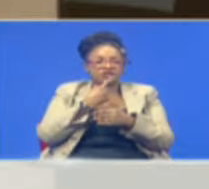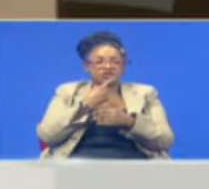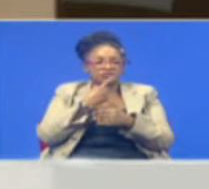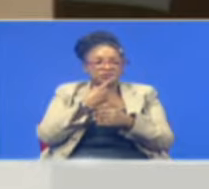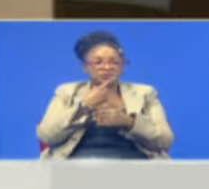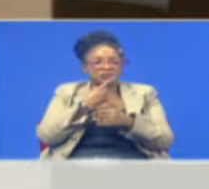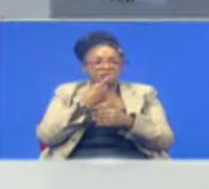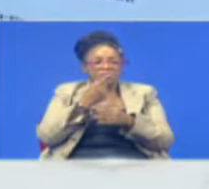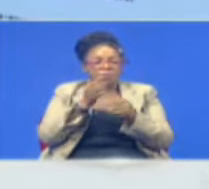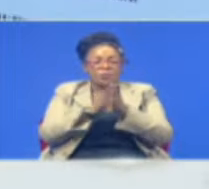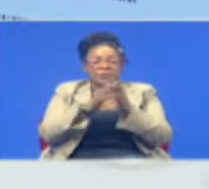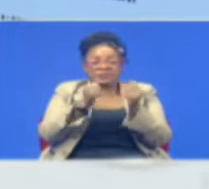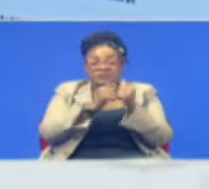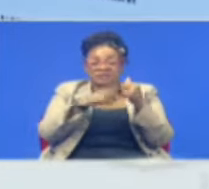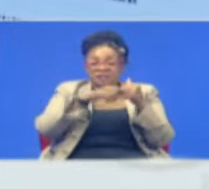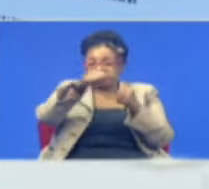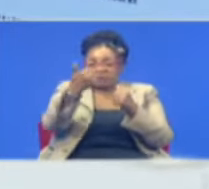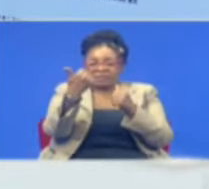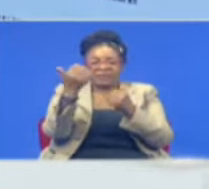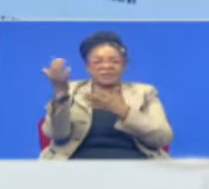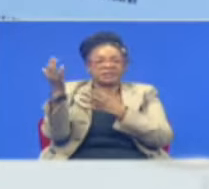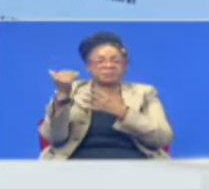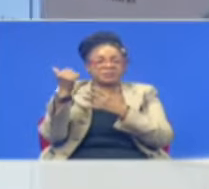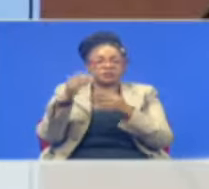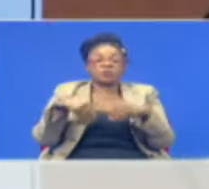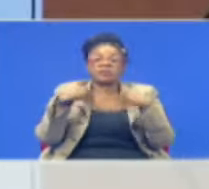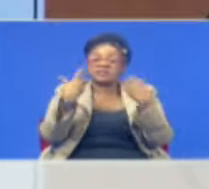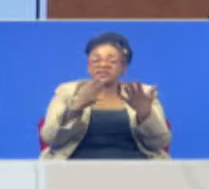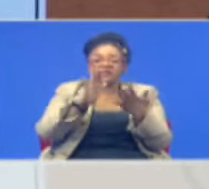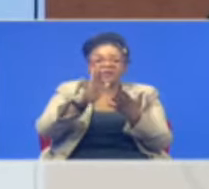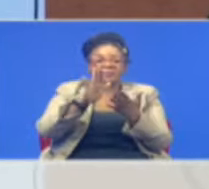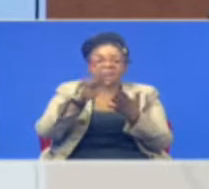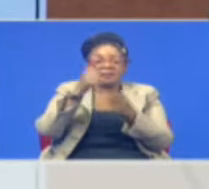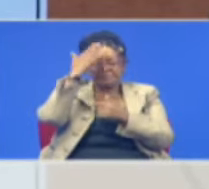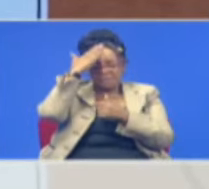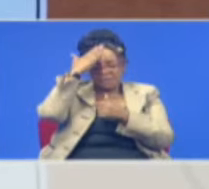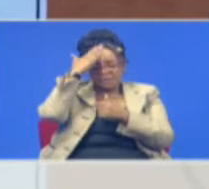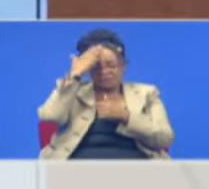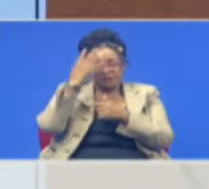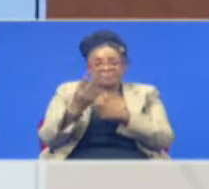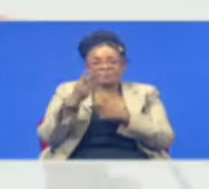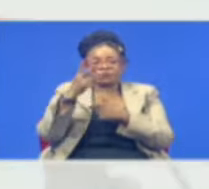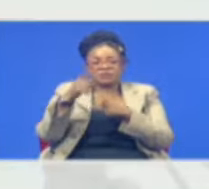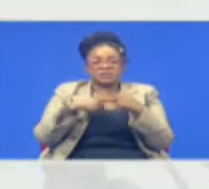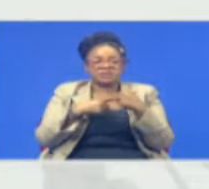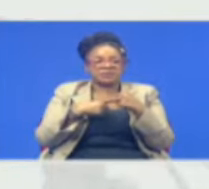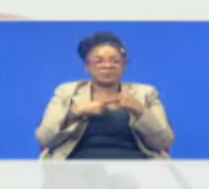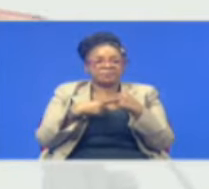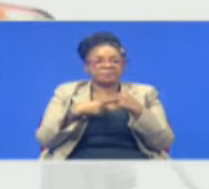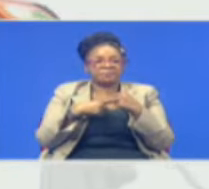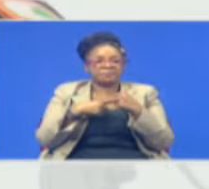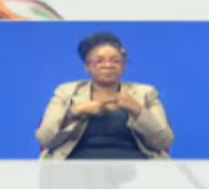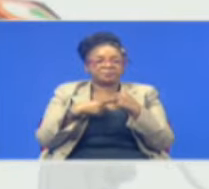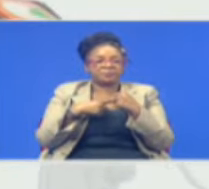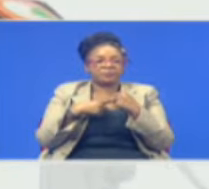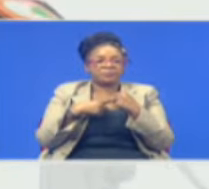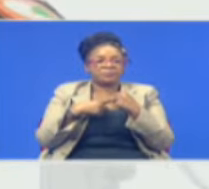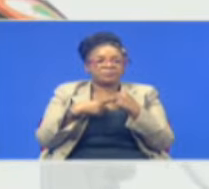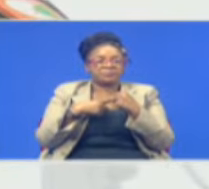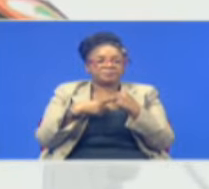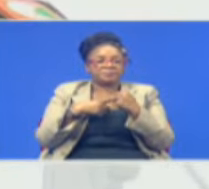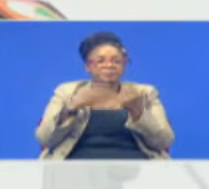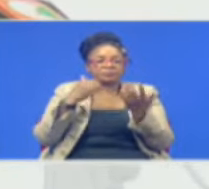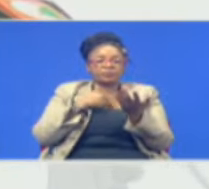with 16 other counties expected to receive their portion by Monday, April 26th. We have our electronic